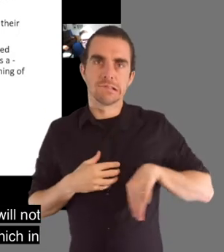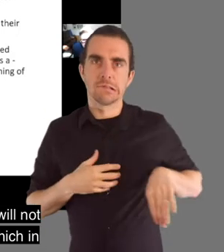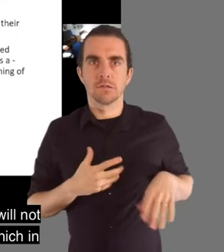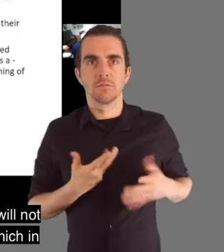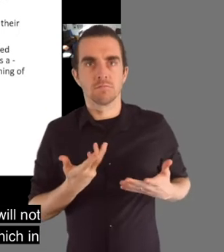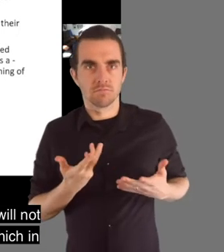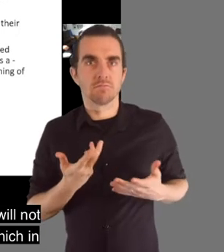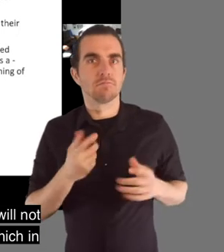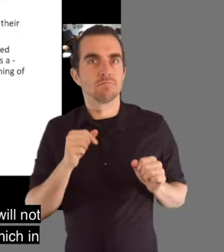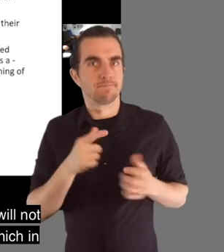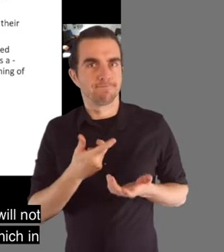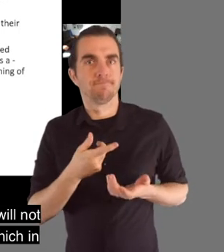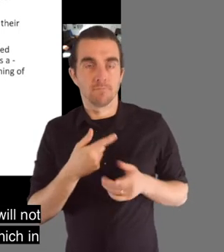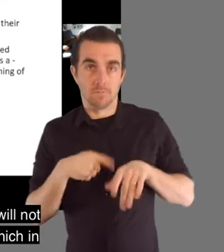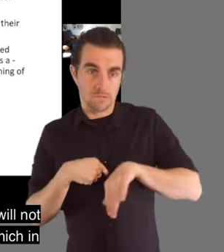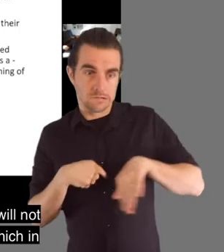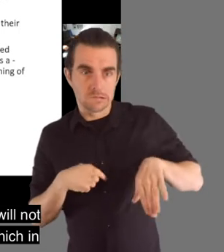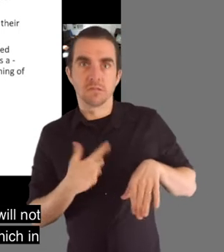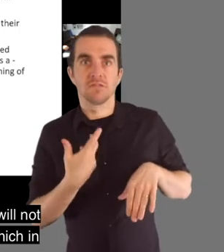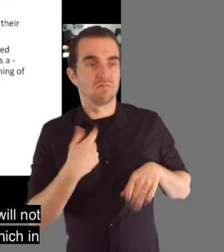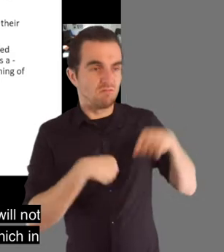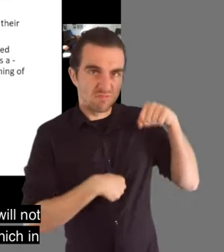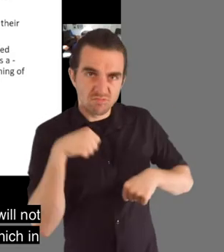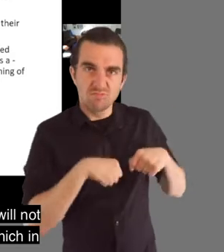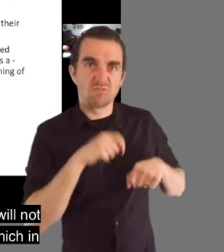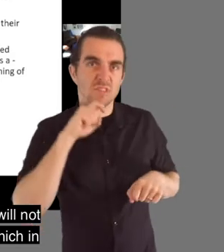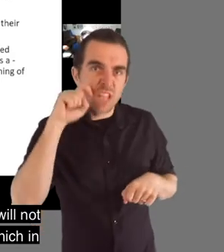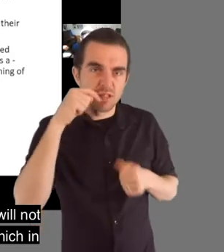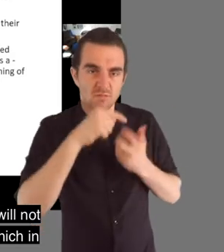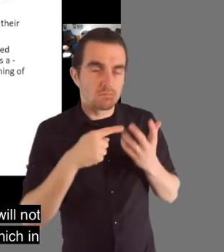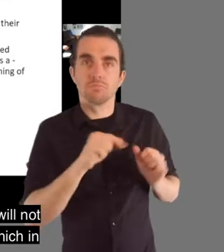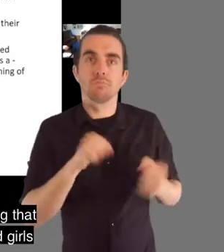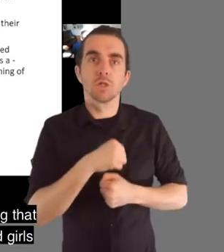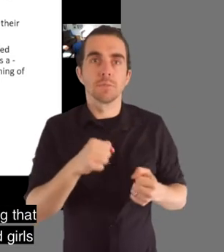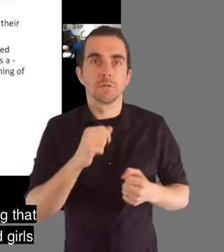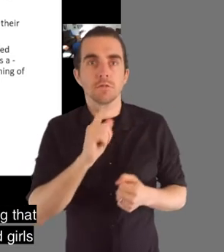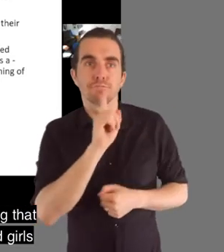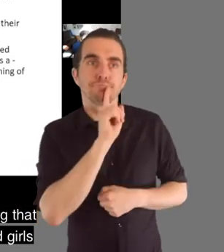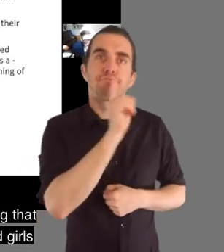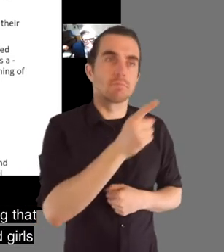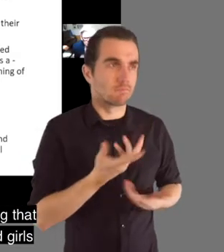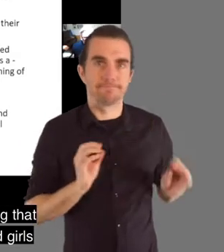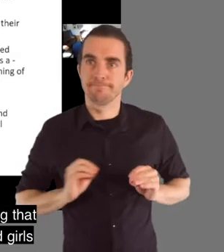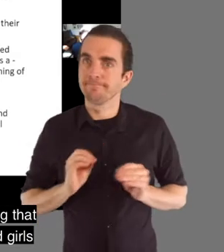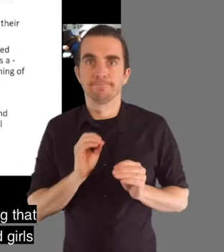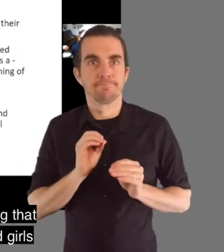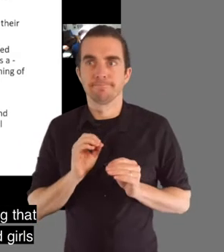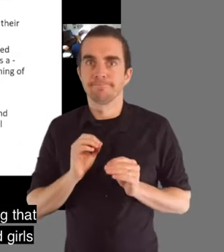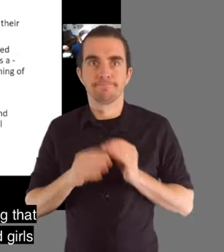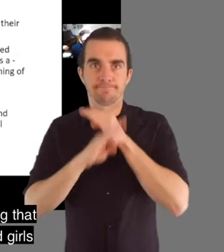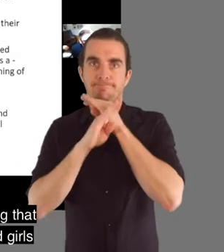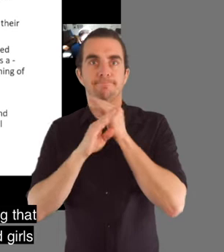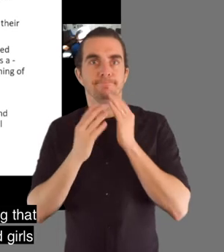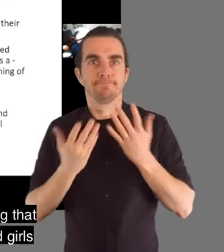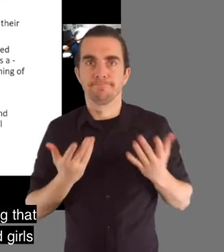Misconceptions. Disabled people will not be able to report sexual abuse, which in turn leads to many people thinking that they can